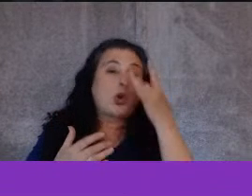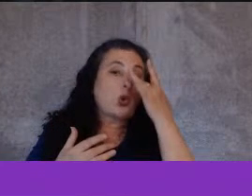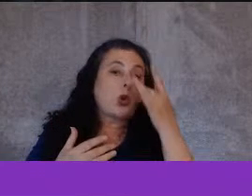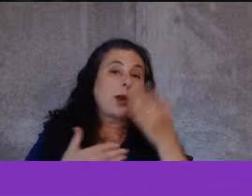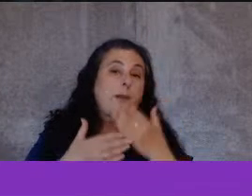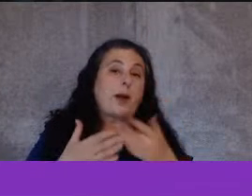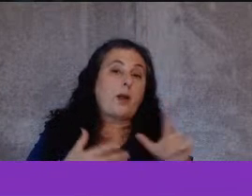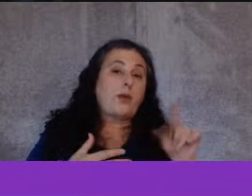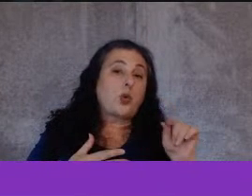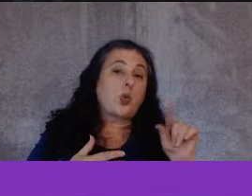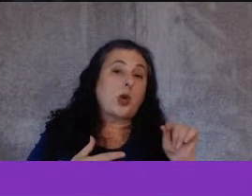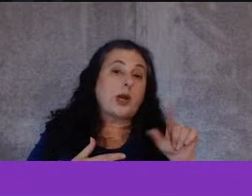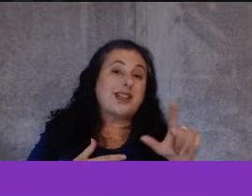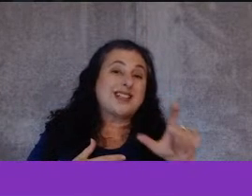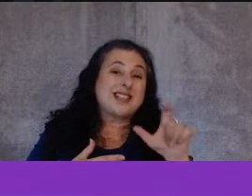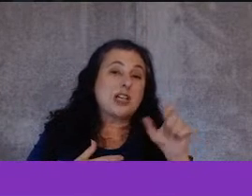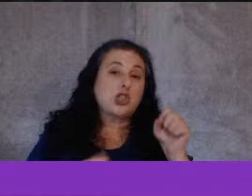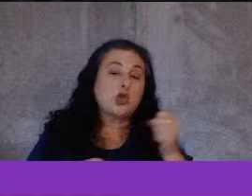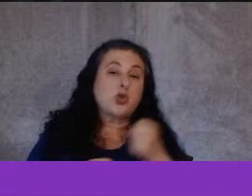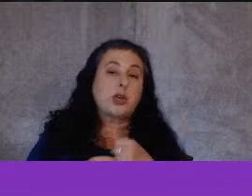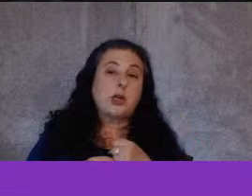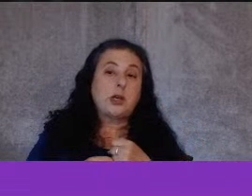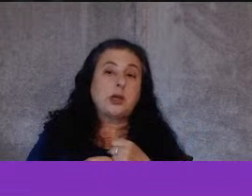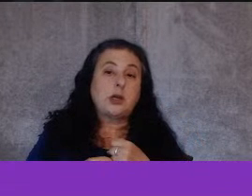part of the 20th century.